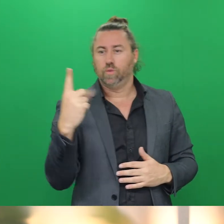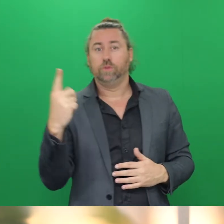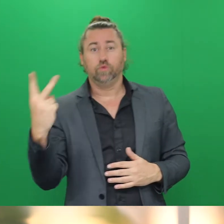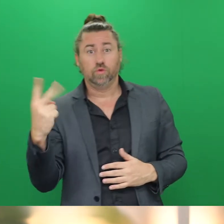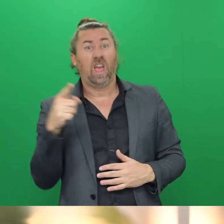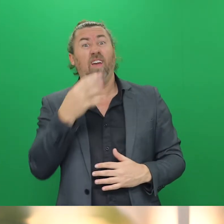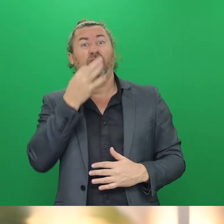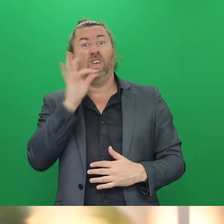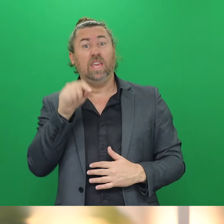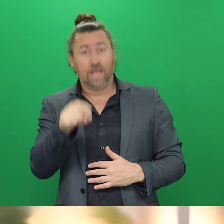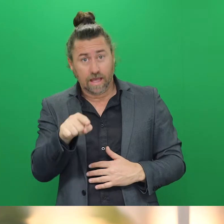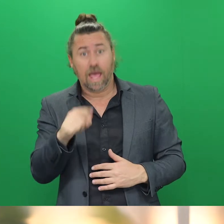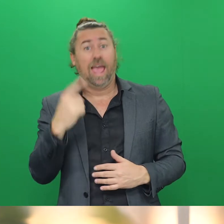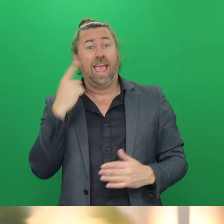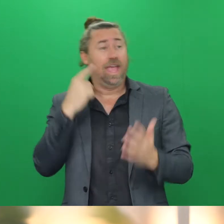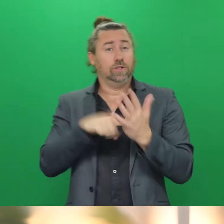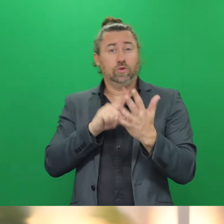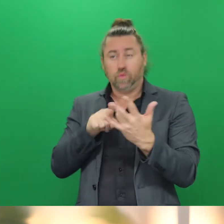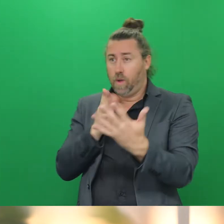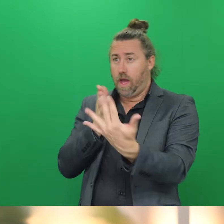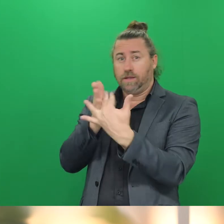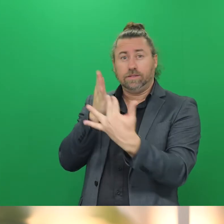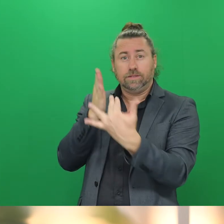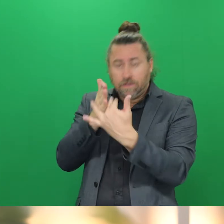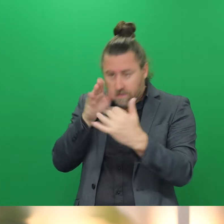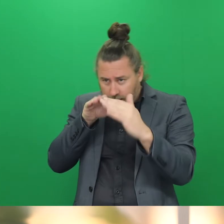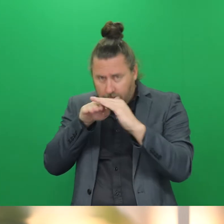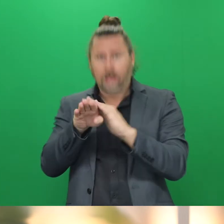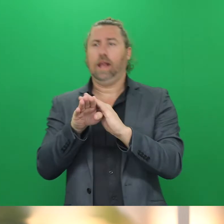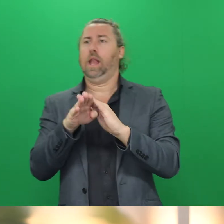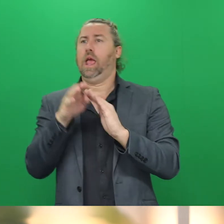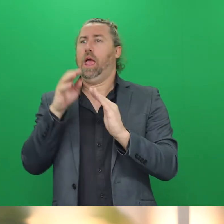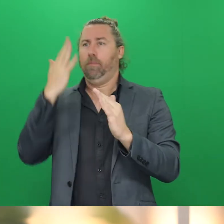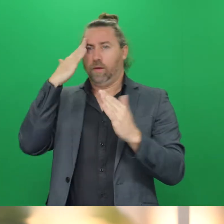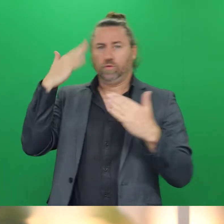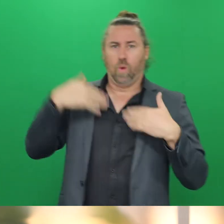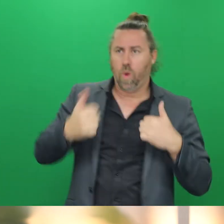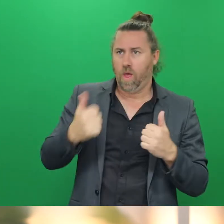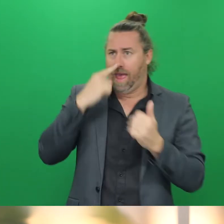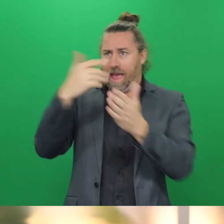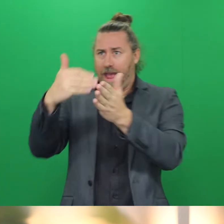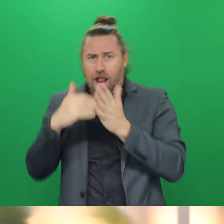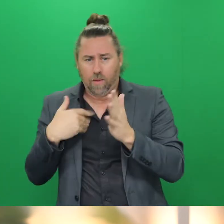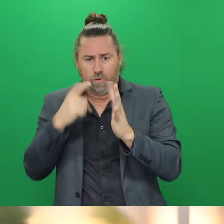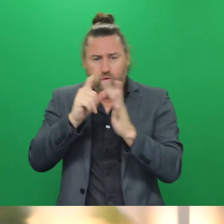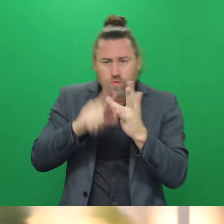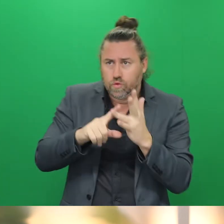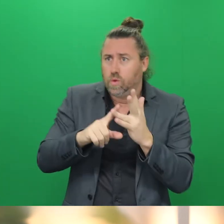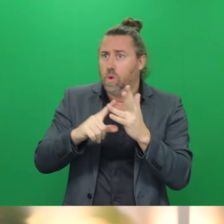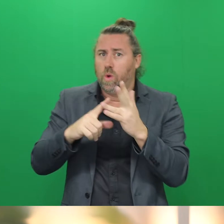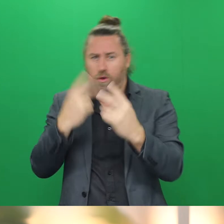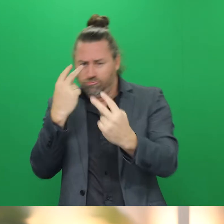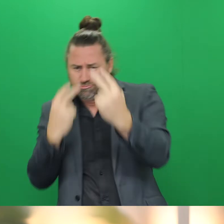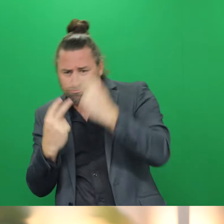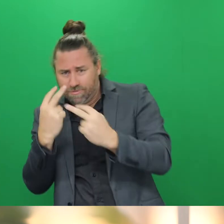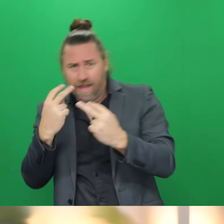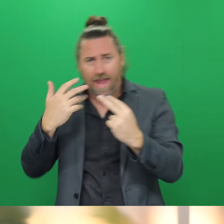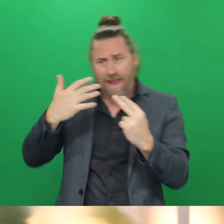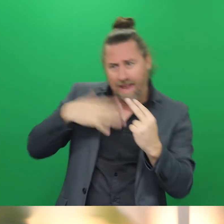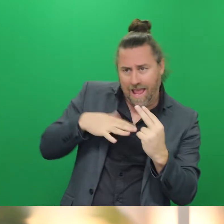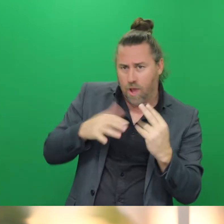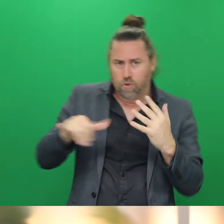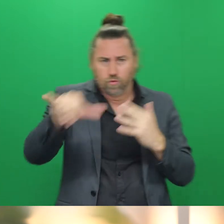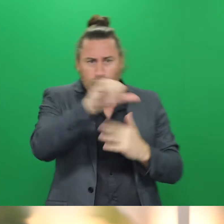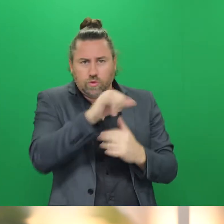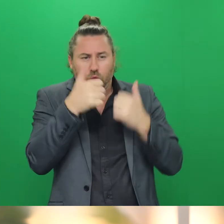That free service provides an easy accessible entry point into treatment, assessment and referral between